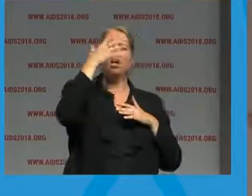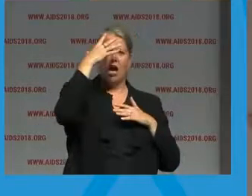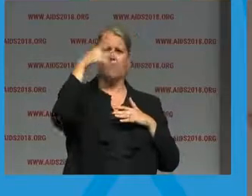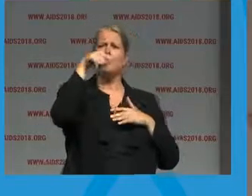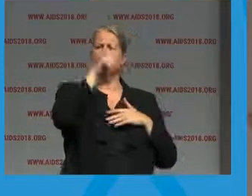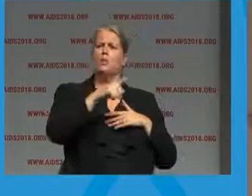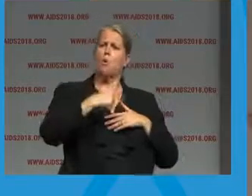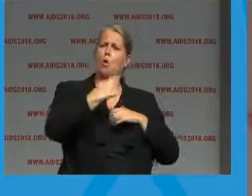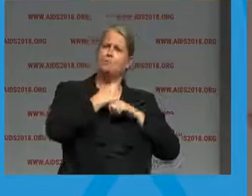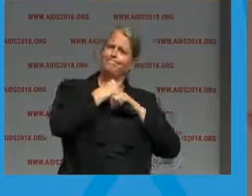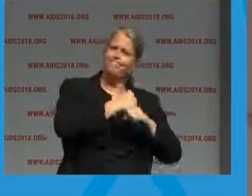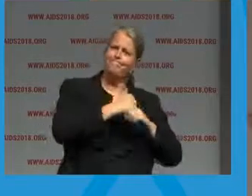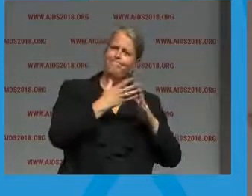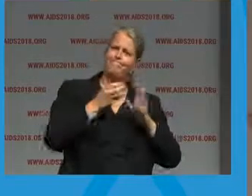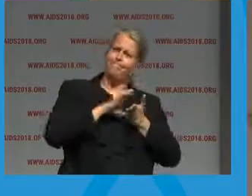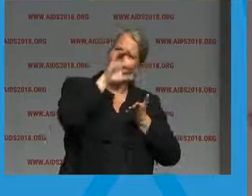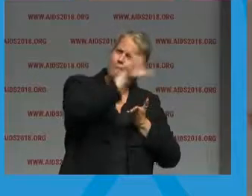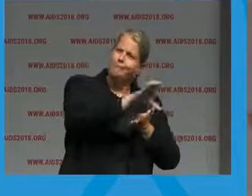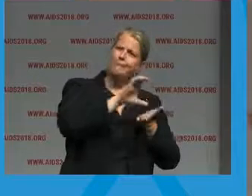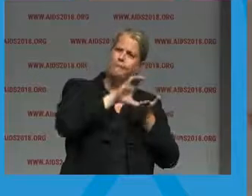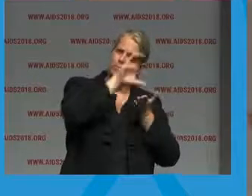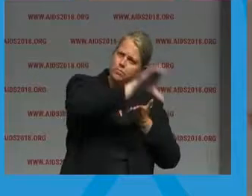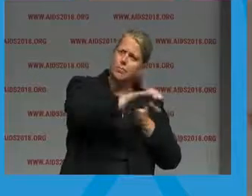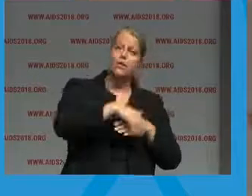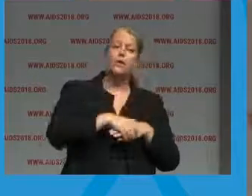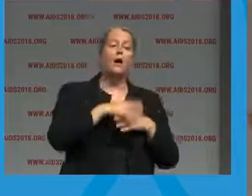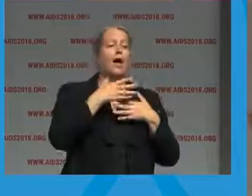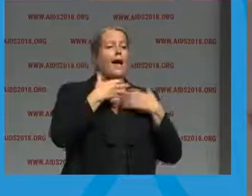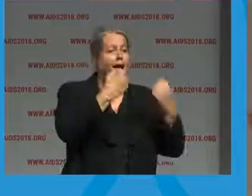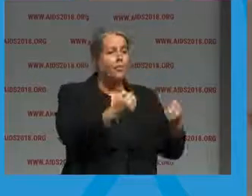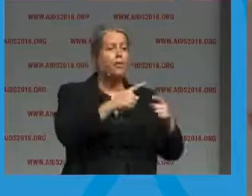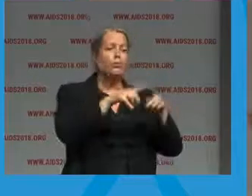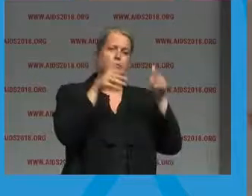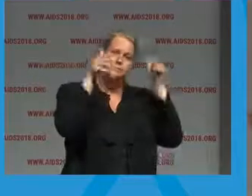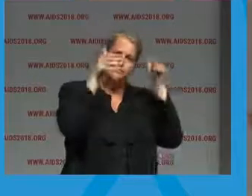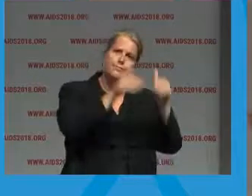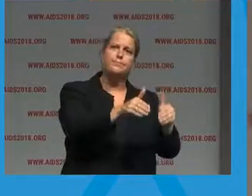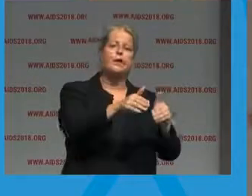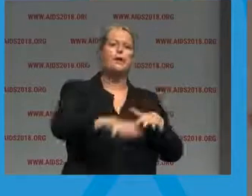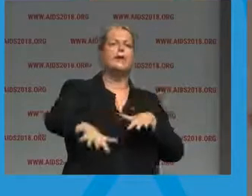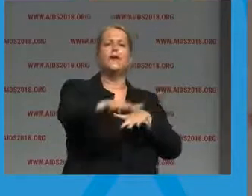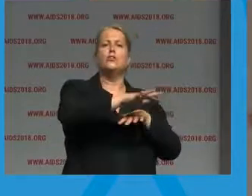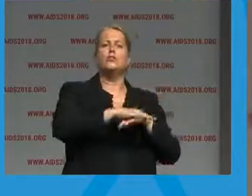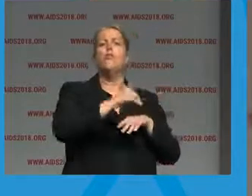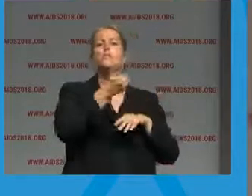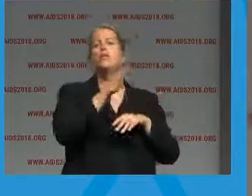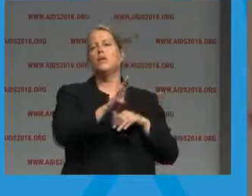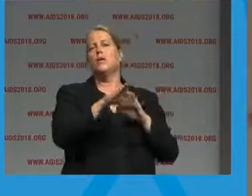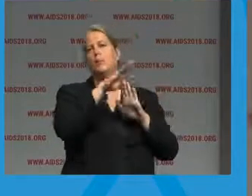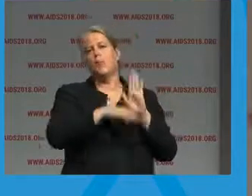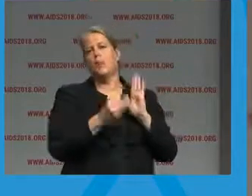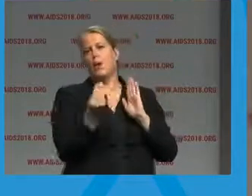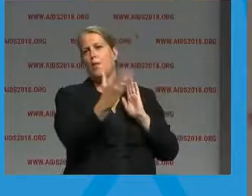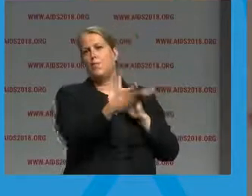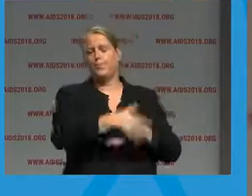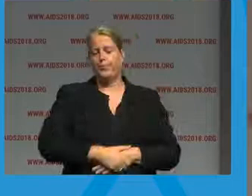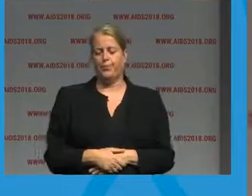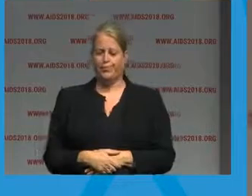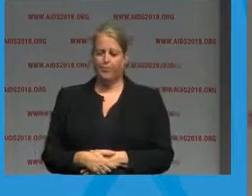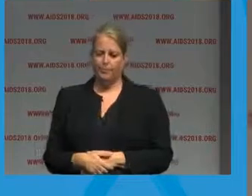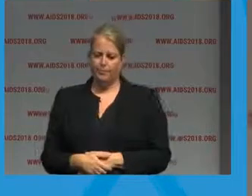commitment with bigger budget allocations for health and specific allocations to national TB programs.